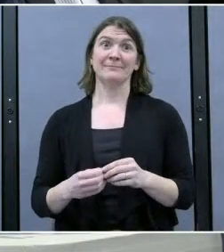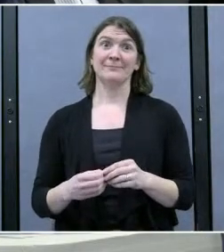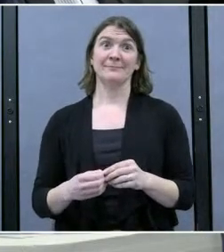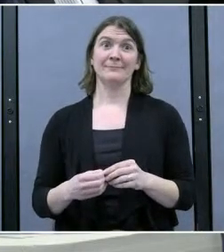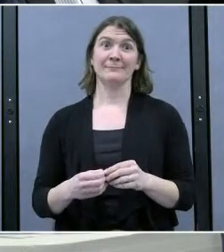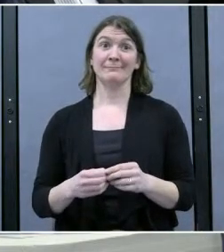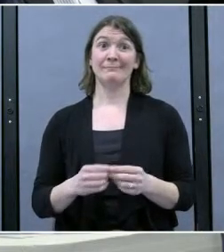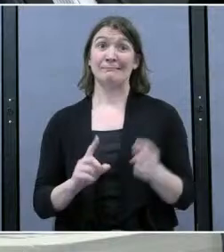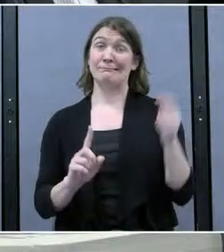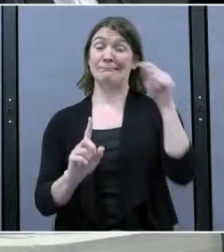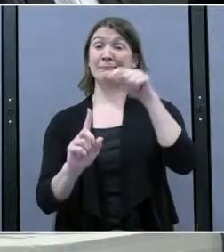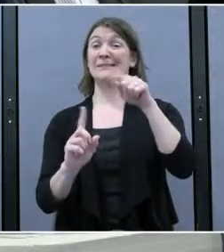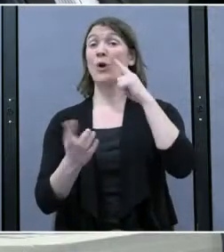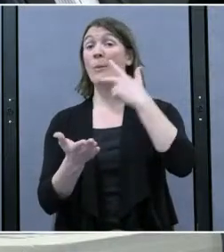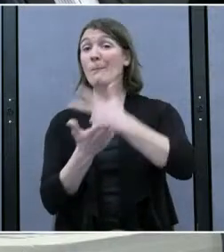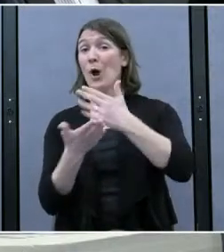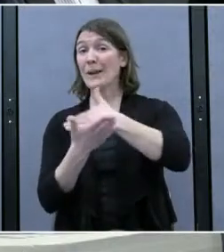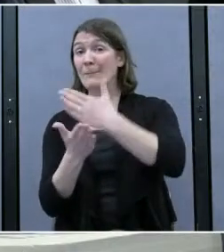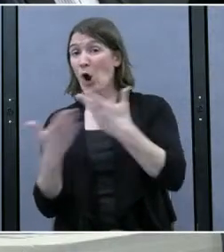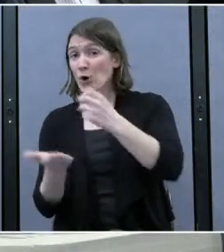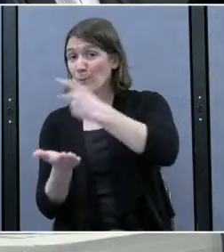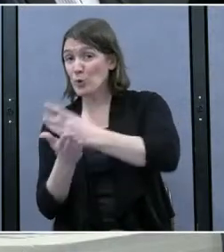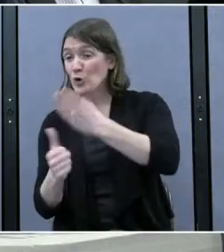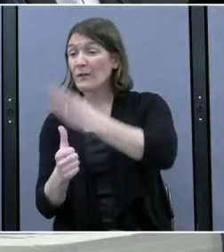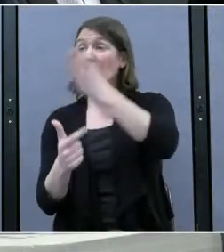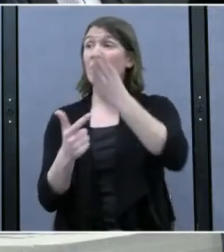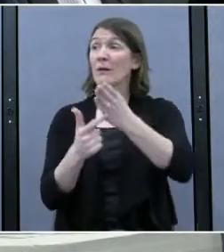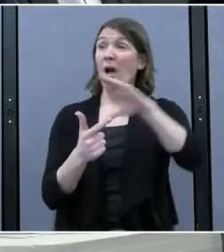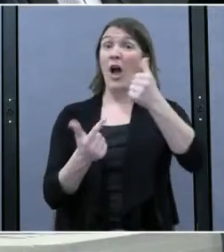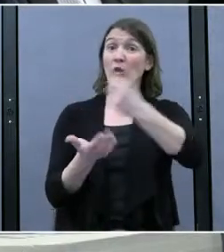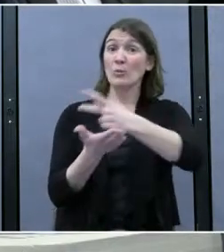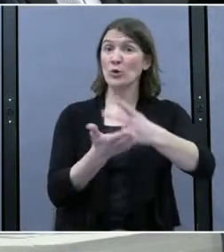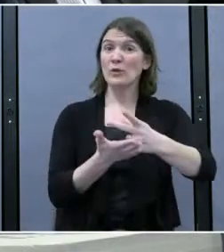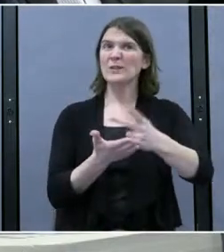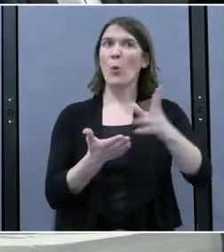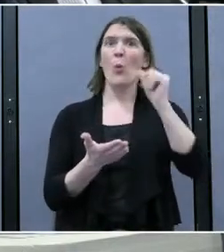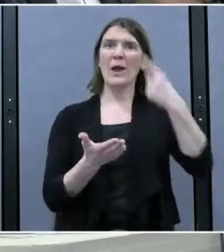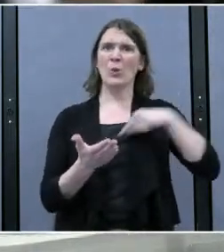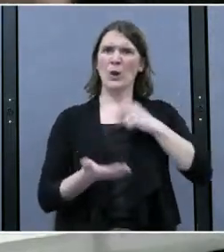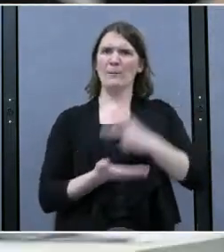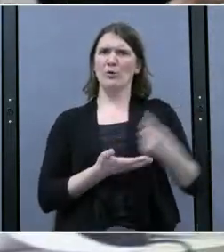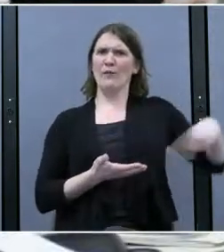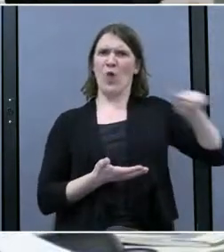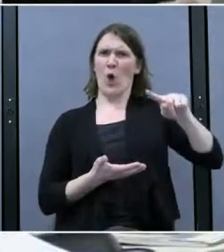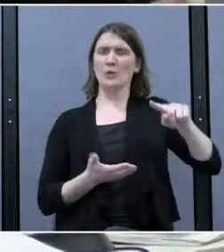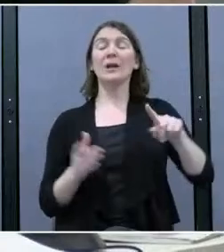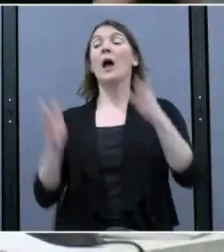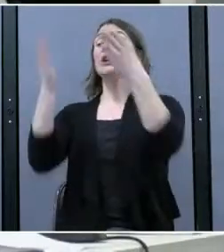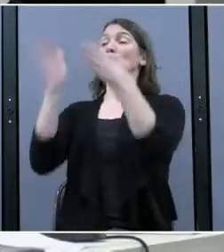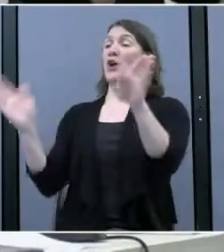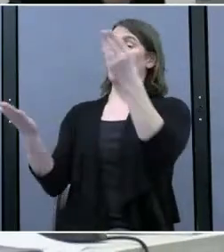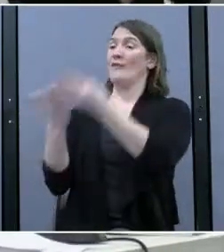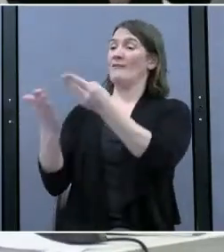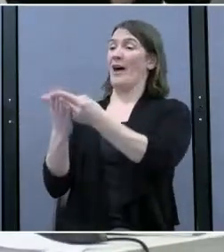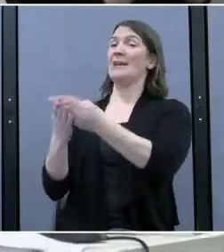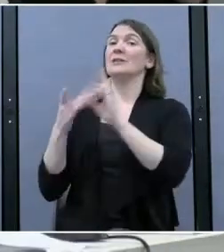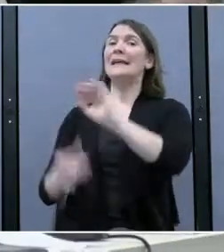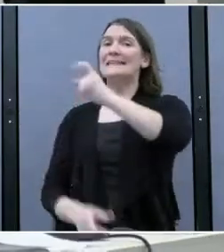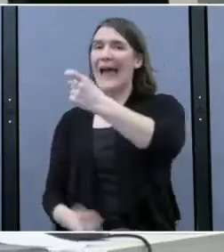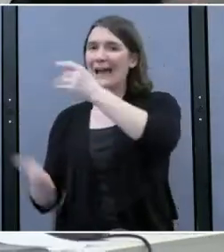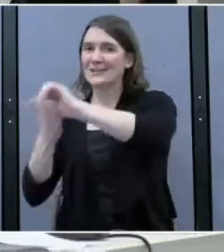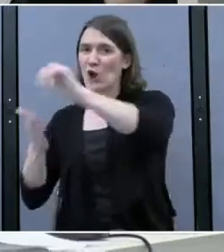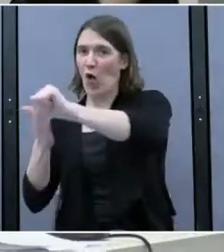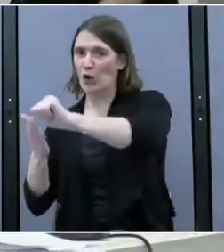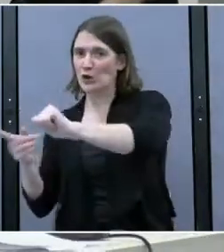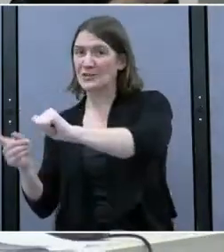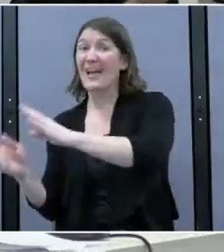utility budget earlier in the year. Why did the voters not approve those budgets? Because the general fund is taxpayer dollars, and that's